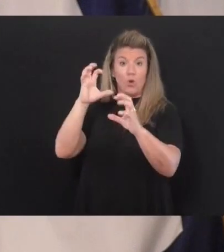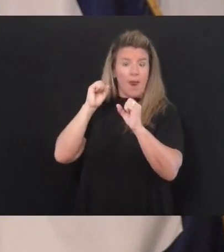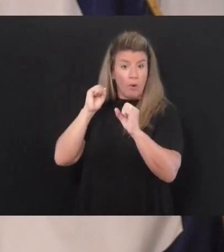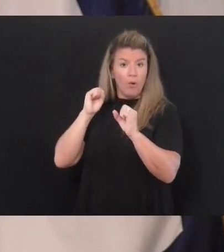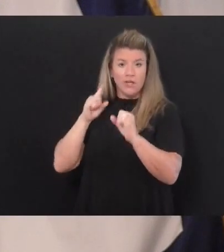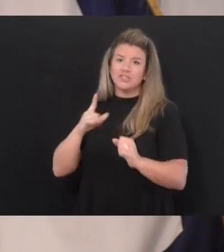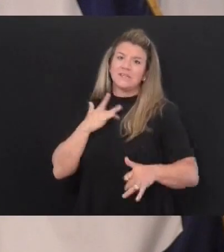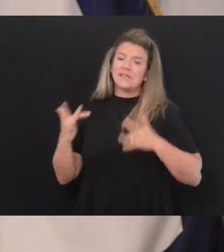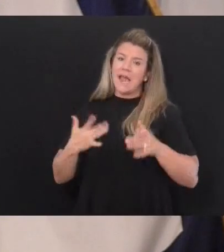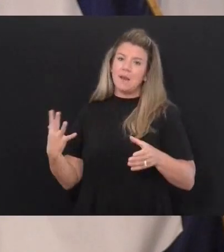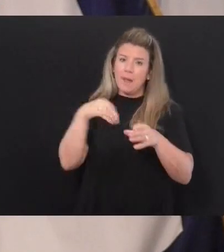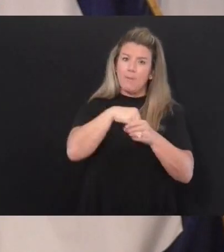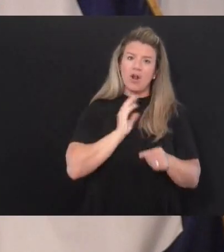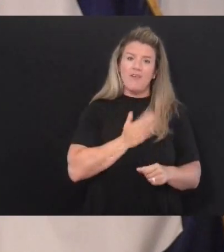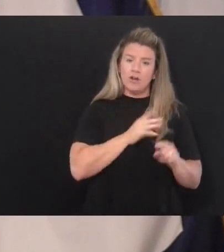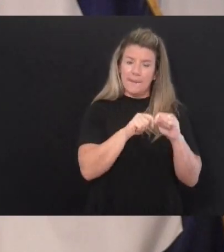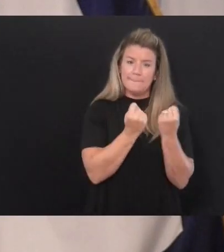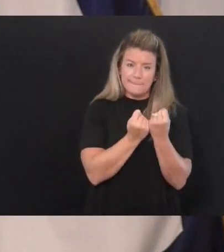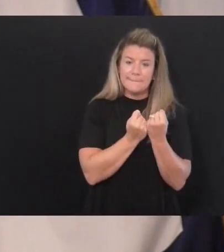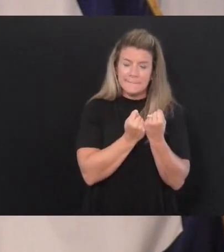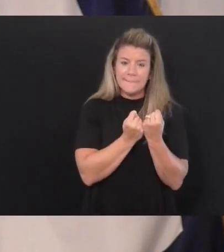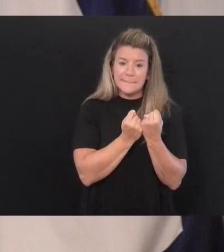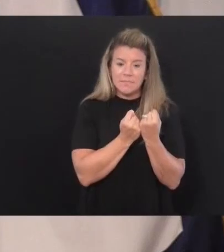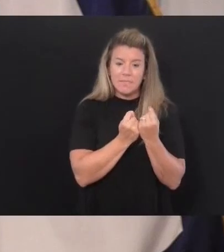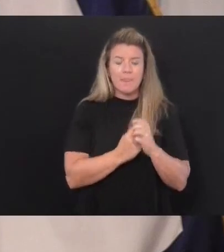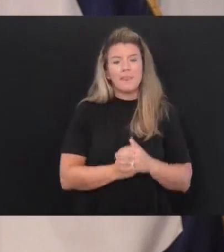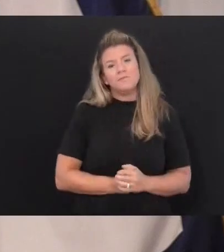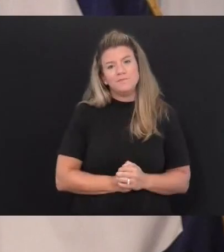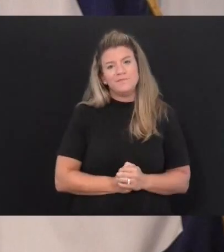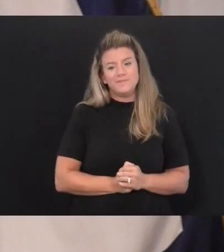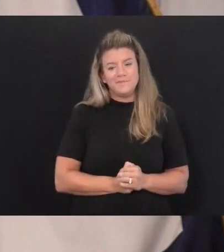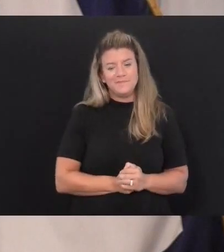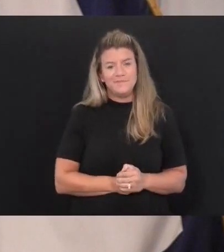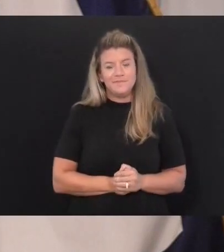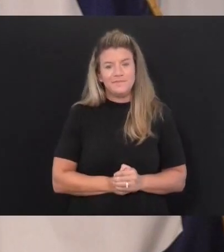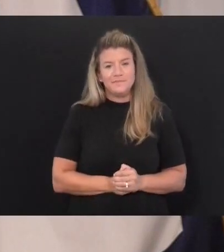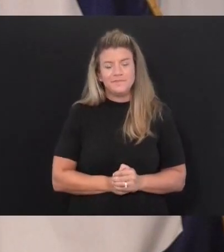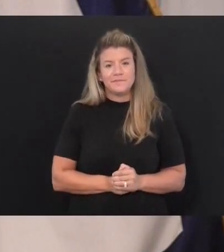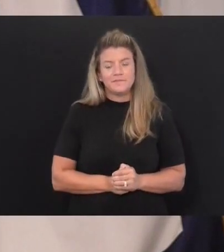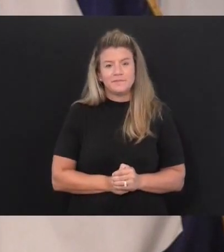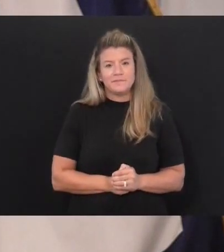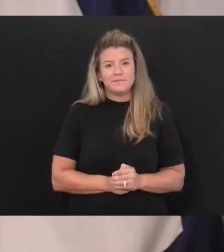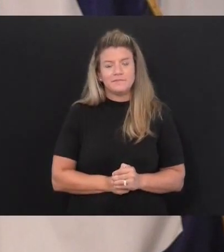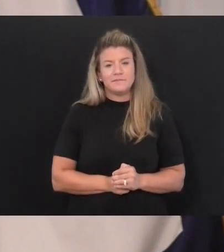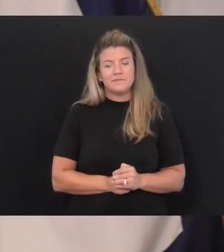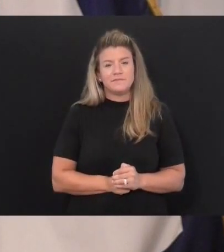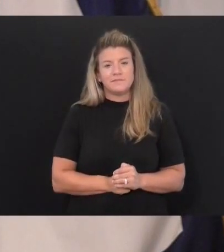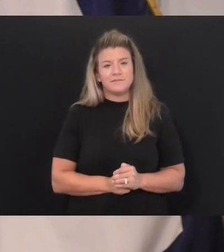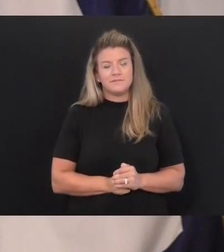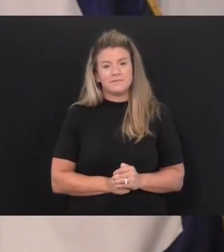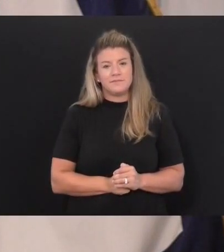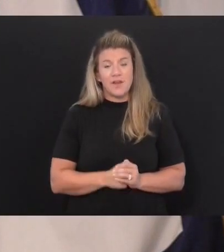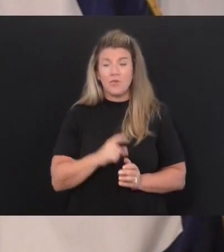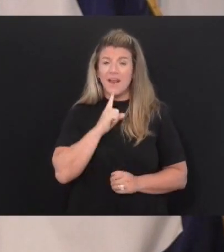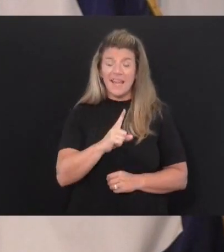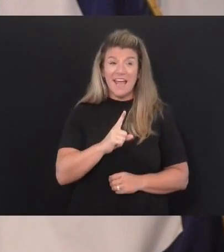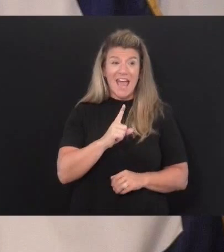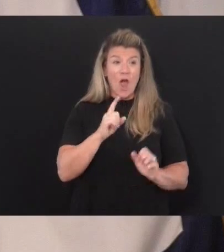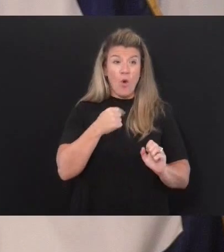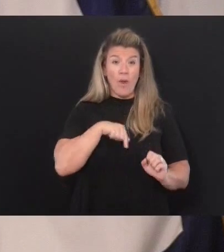direction. It's the last thing we want to do. The very last thing we want to do. We're going to have